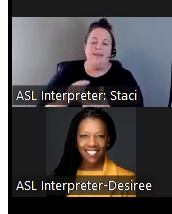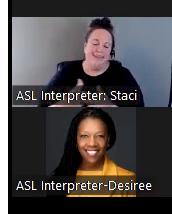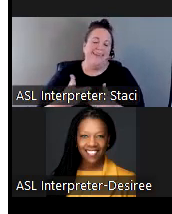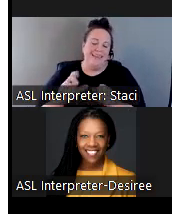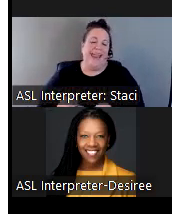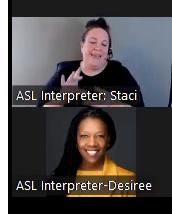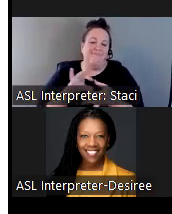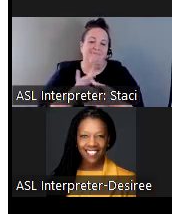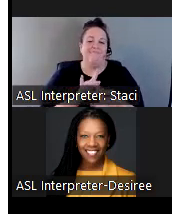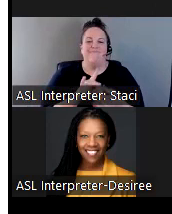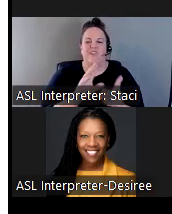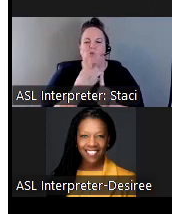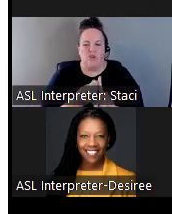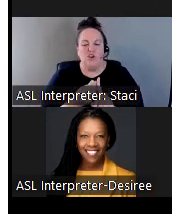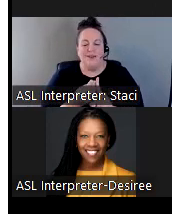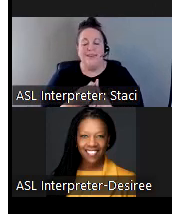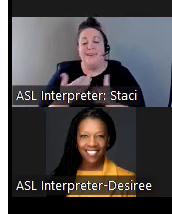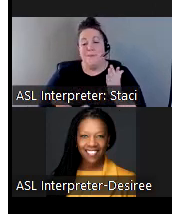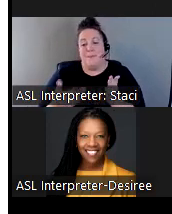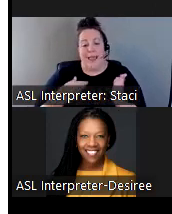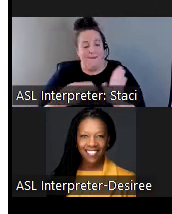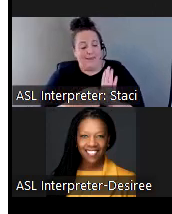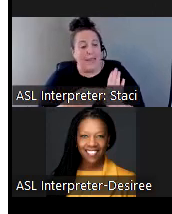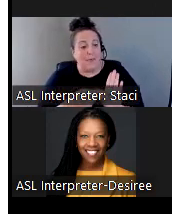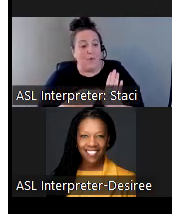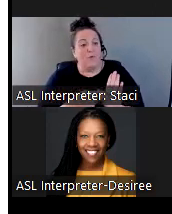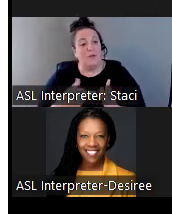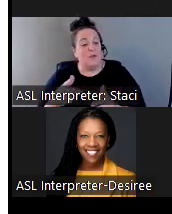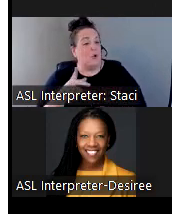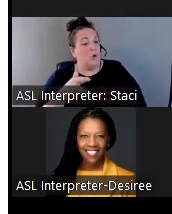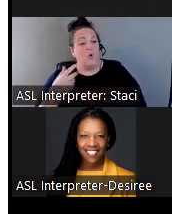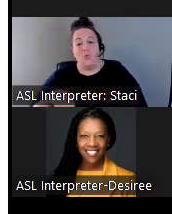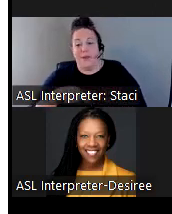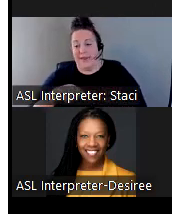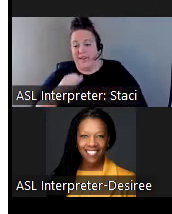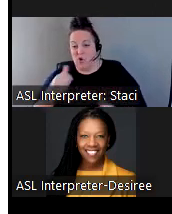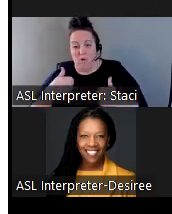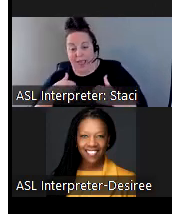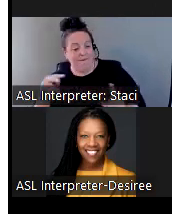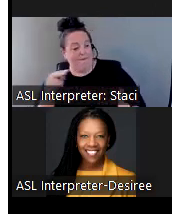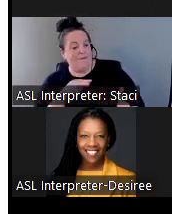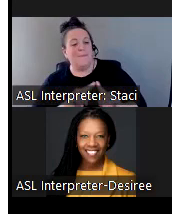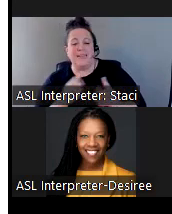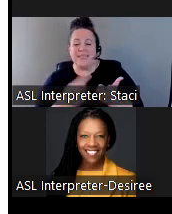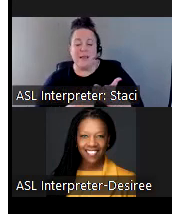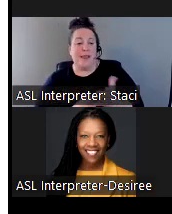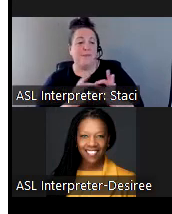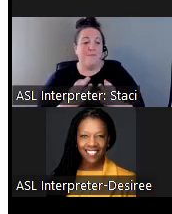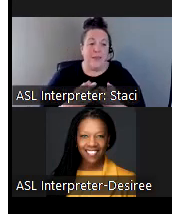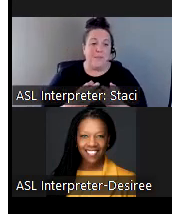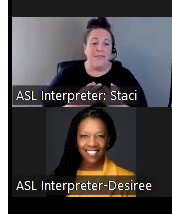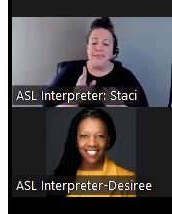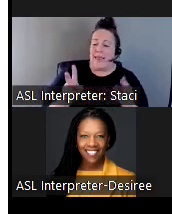stigma sometimes that maybe you and I don't have, but these other families do. And again, that parent-to-parent support can be really important.